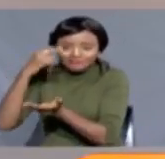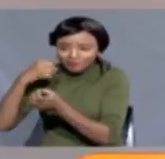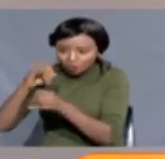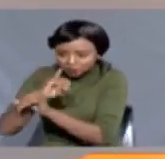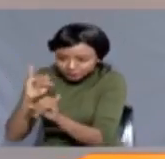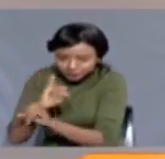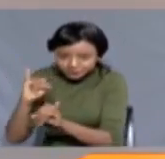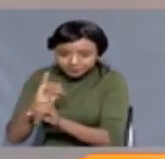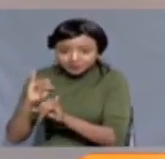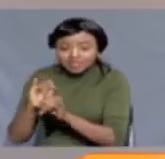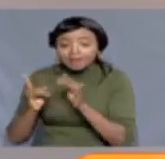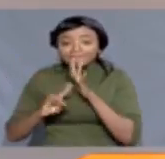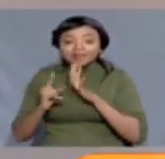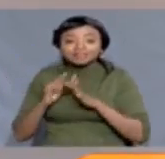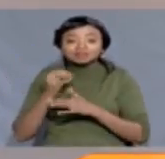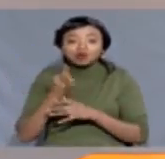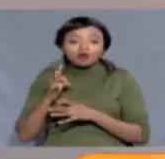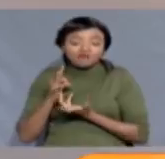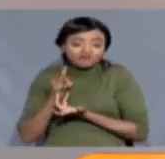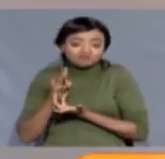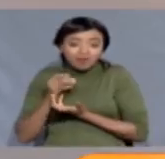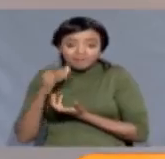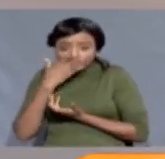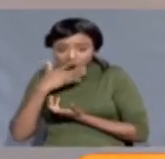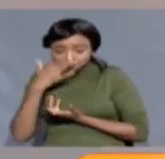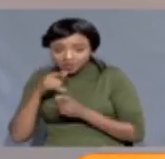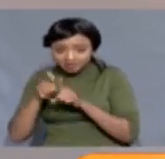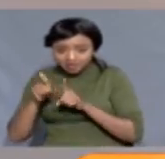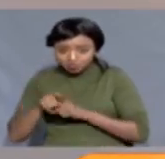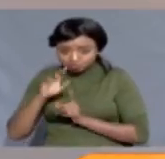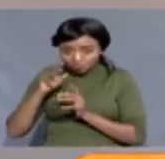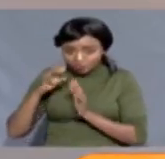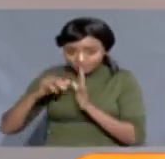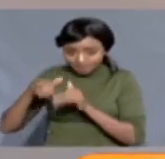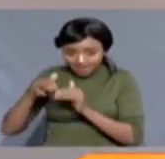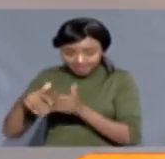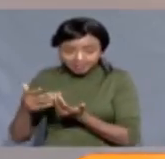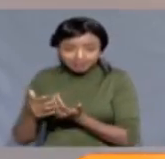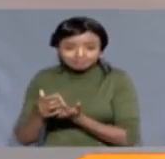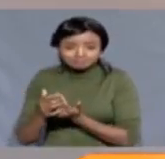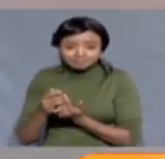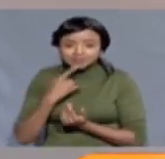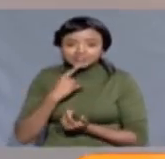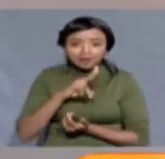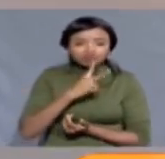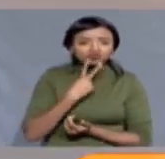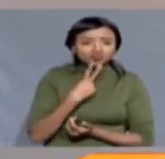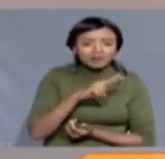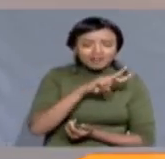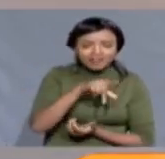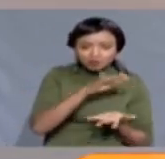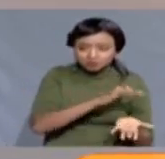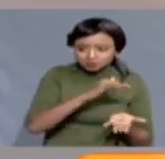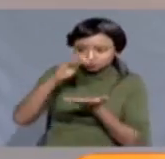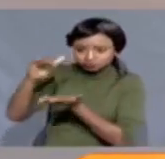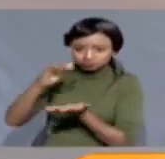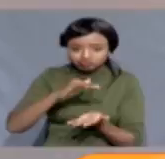Petroleum and Mining is expected to make public the buyer of the 200,000 barrels, as Faisal Ahmed